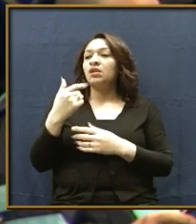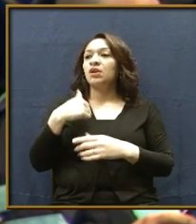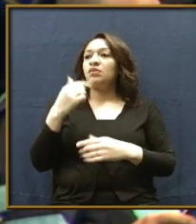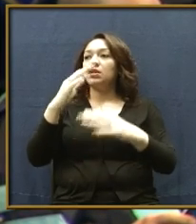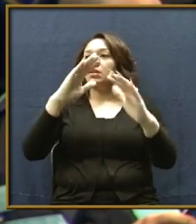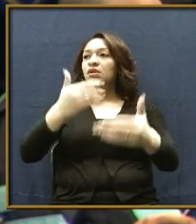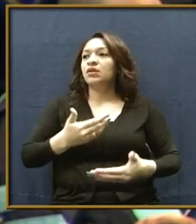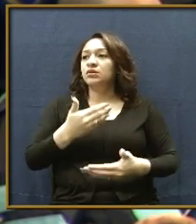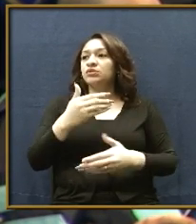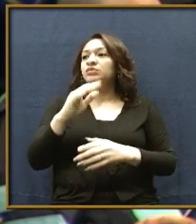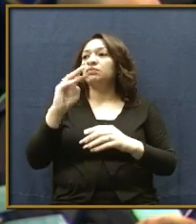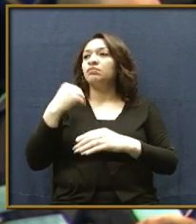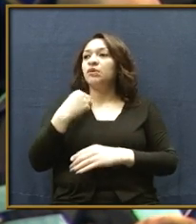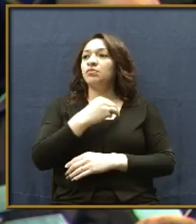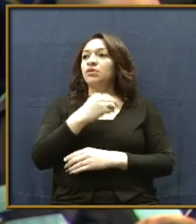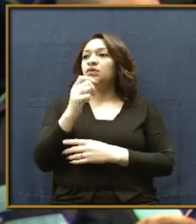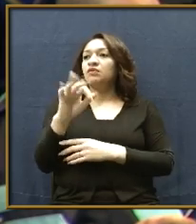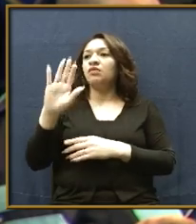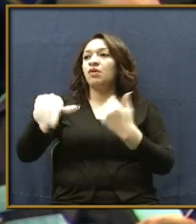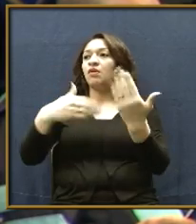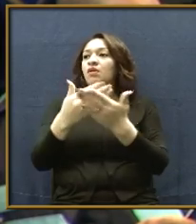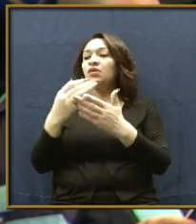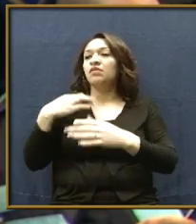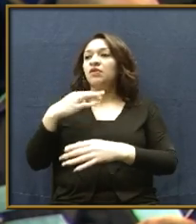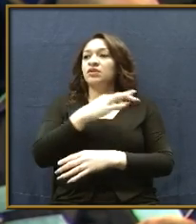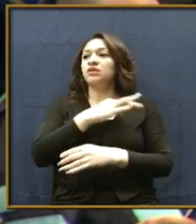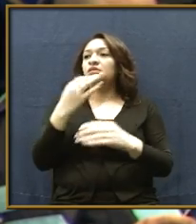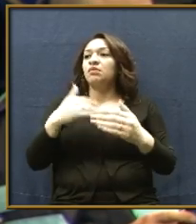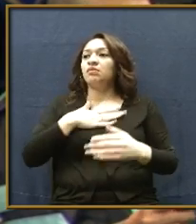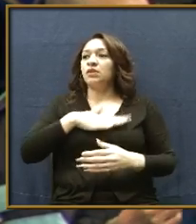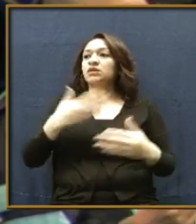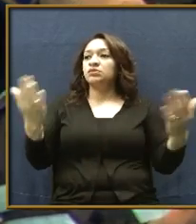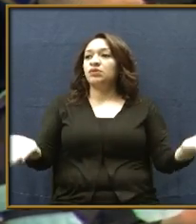present today to please rise and be recognized.